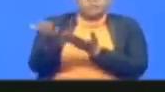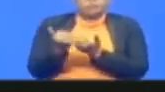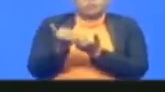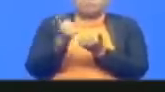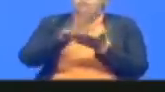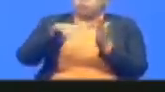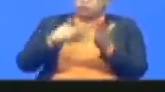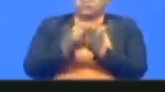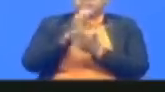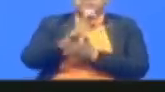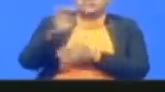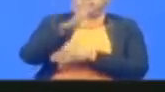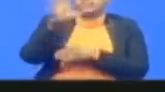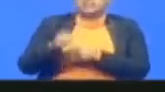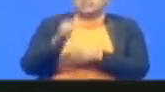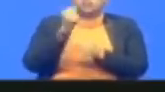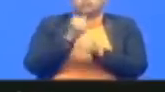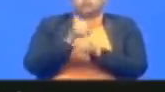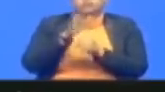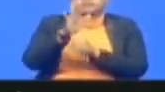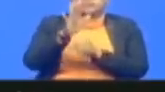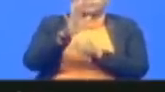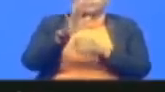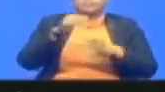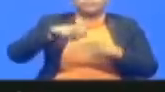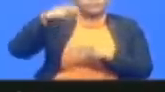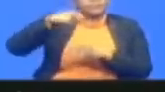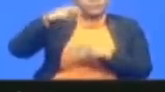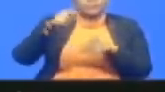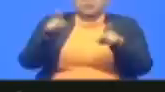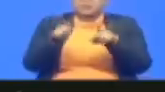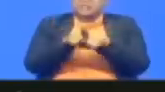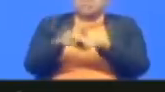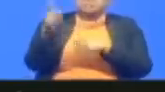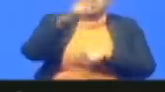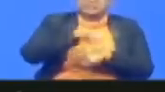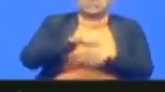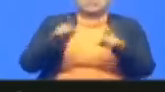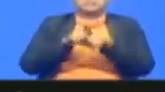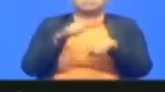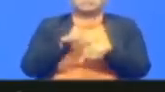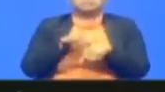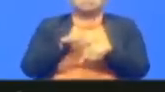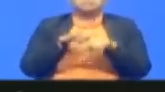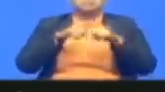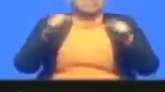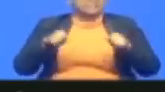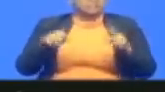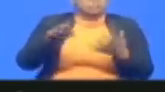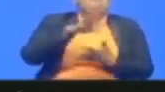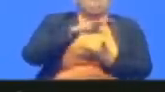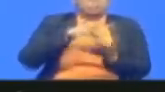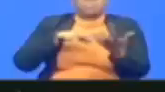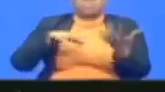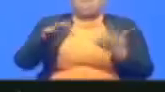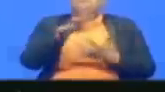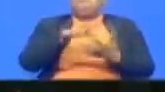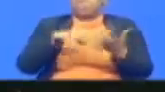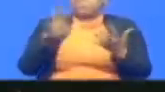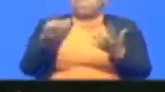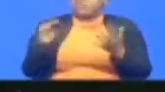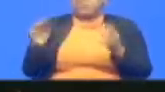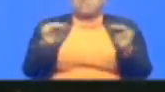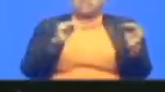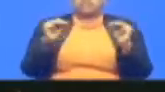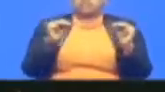East African countries read the budget on the same day and at the same time, but this confusion in Kenya that is being caused by the mediation